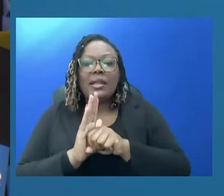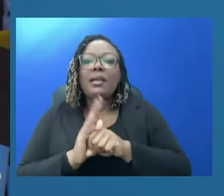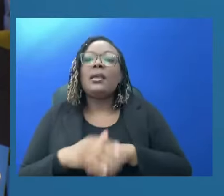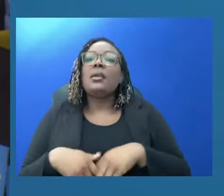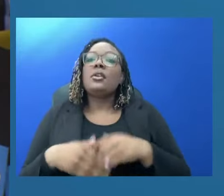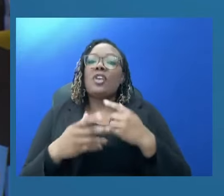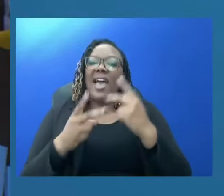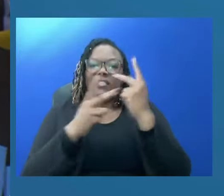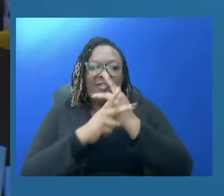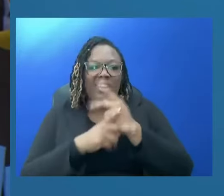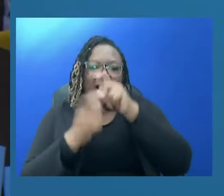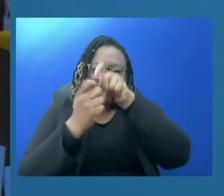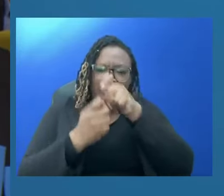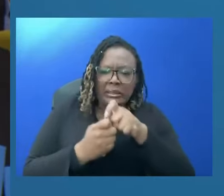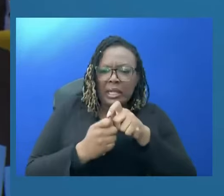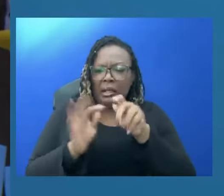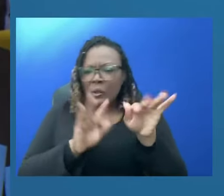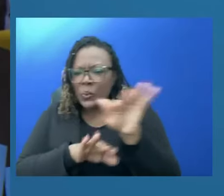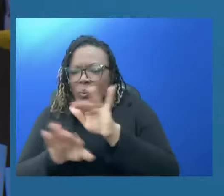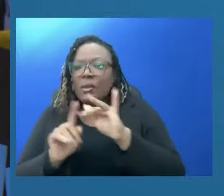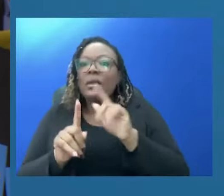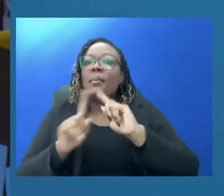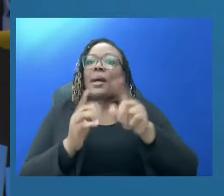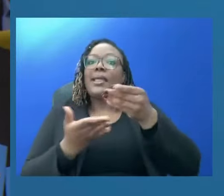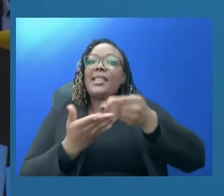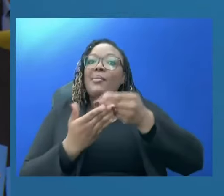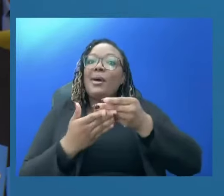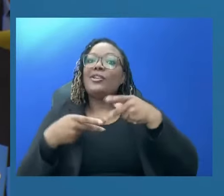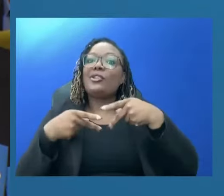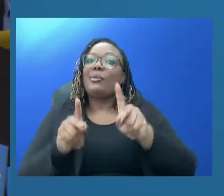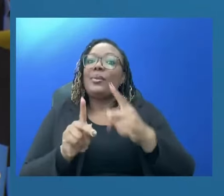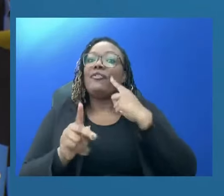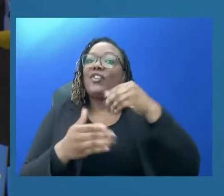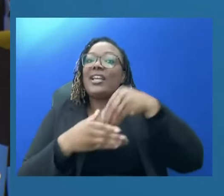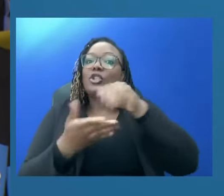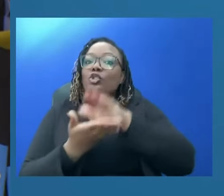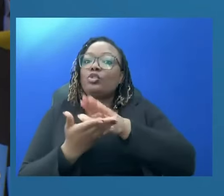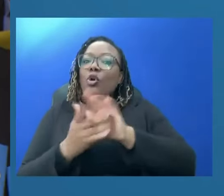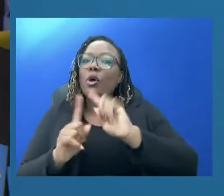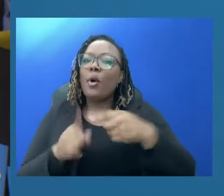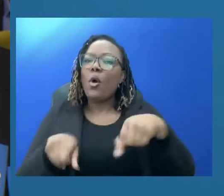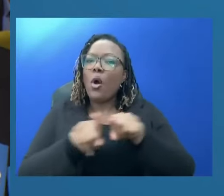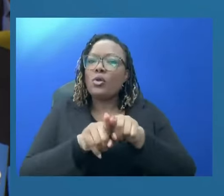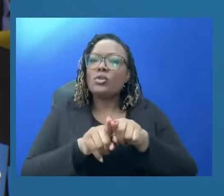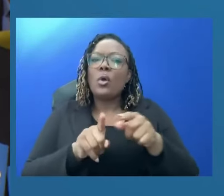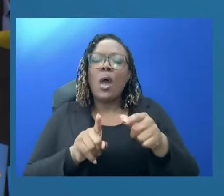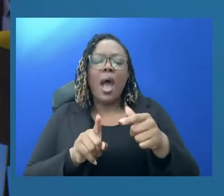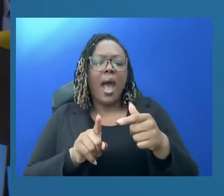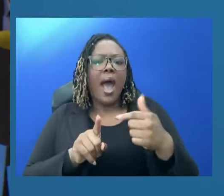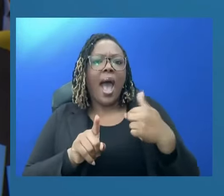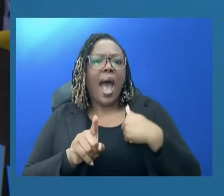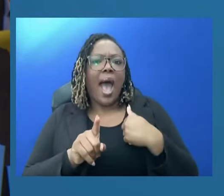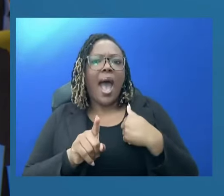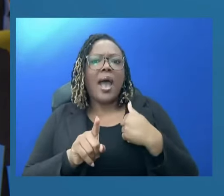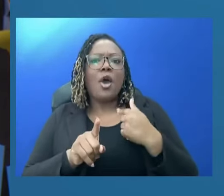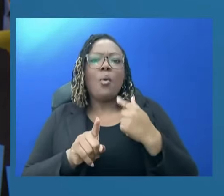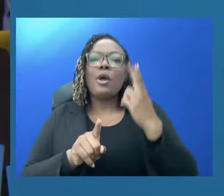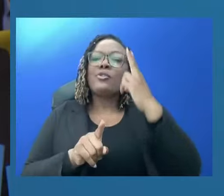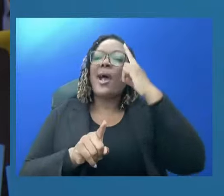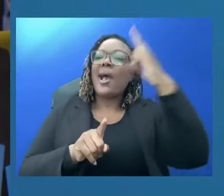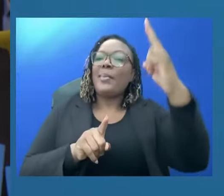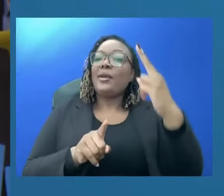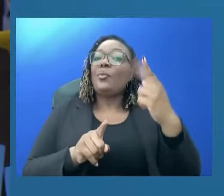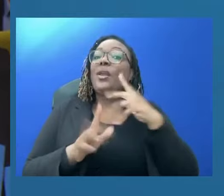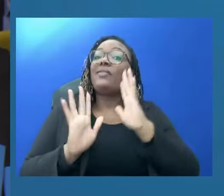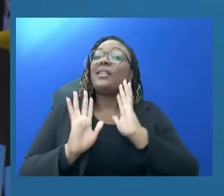work out some details. Apparently the money is only allowed for in school, but I also said, what if hypothetically there's leftovers